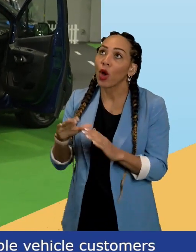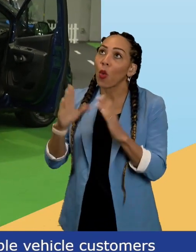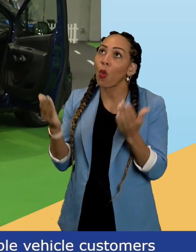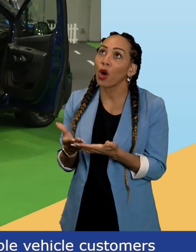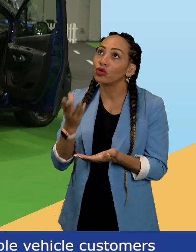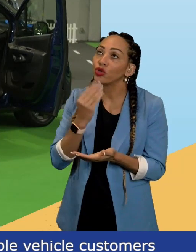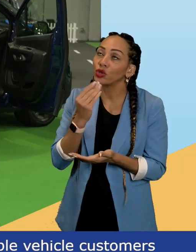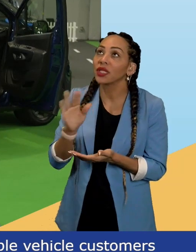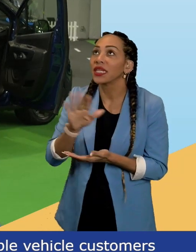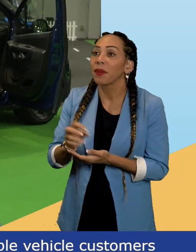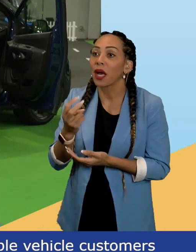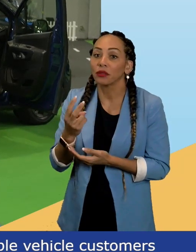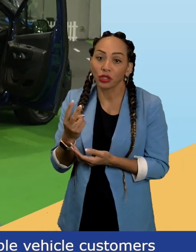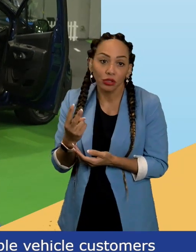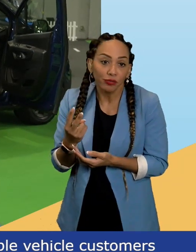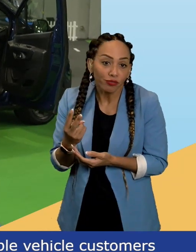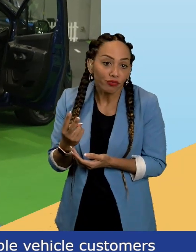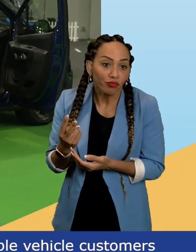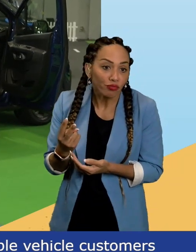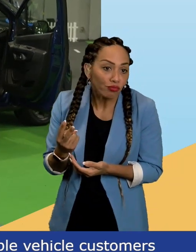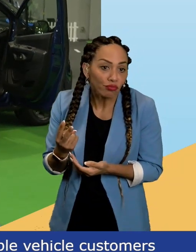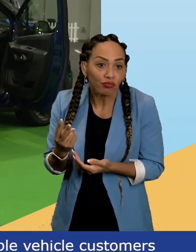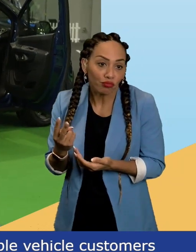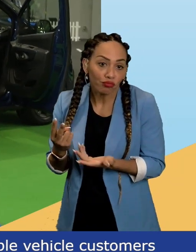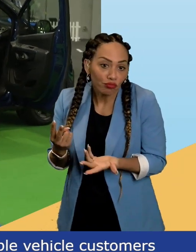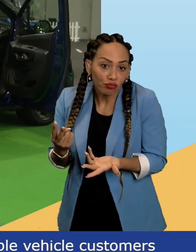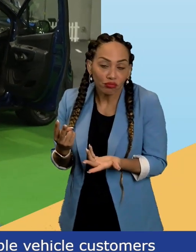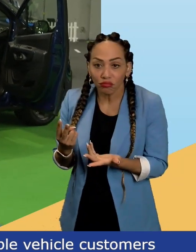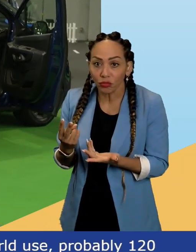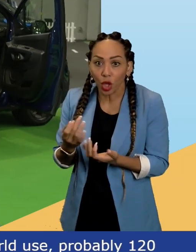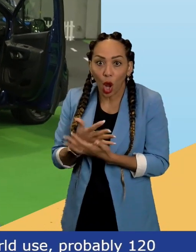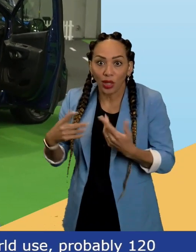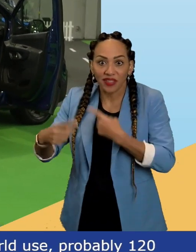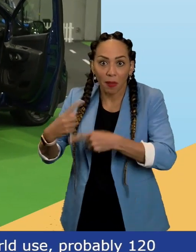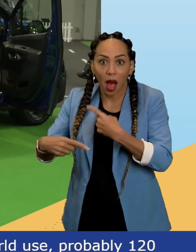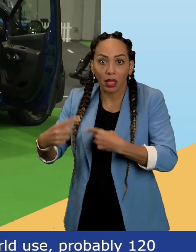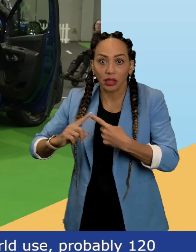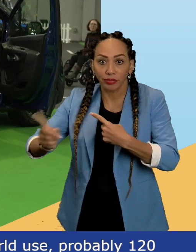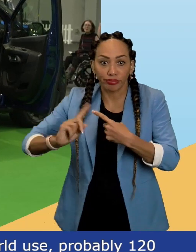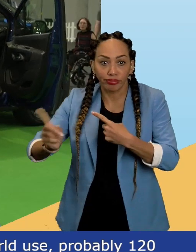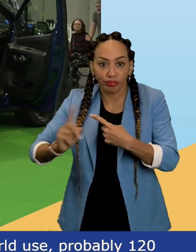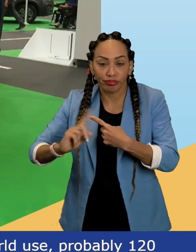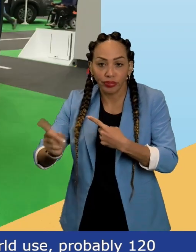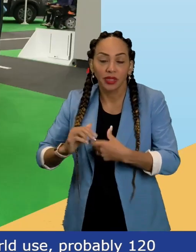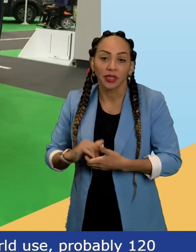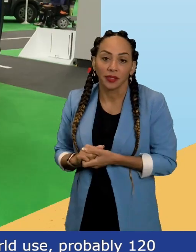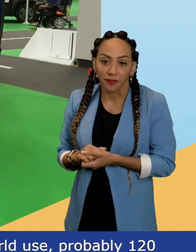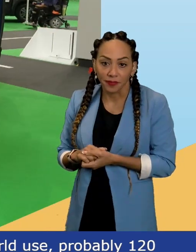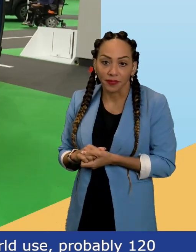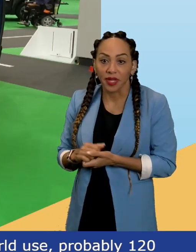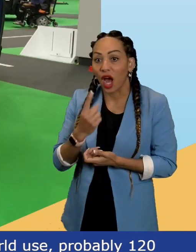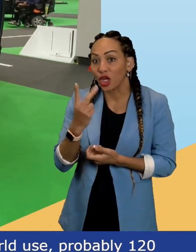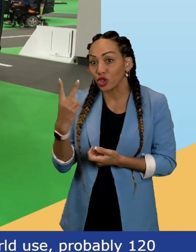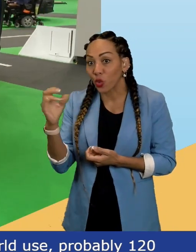between charges. Now, for a lot of people, that's plenty, but there's always going to be exceptions, customers that have places to go for hospital appointments and things like that. So